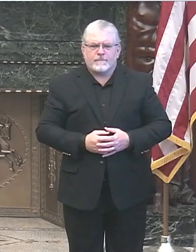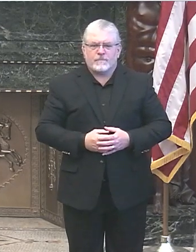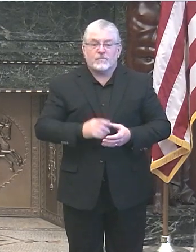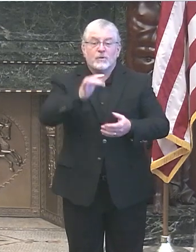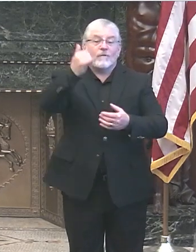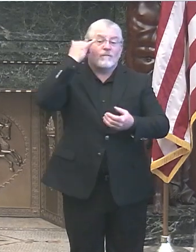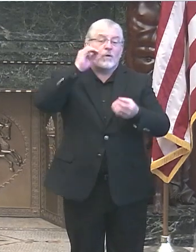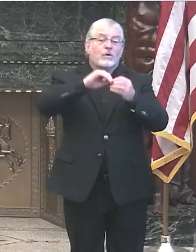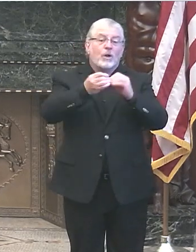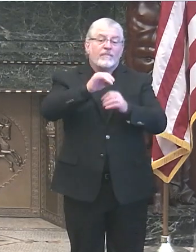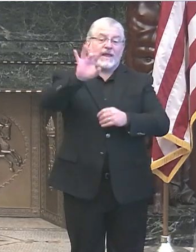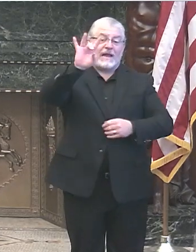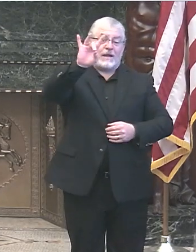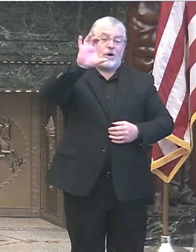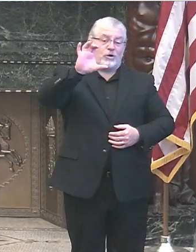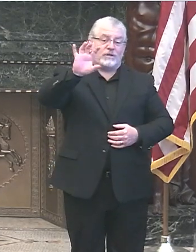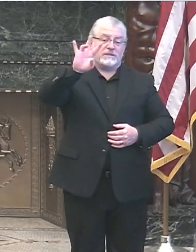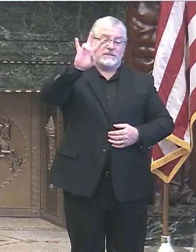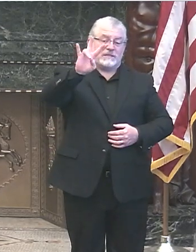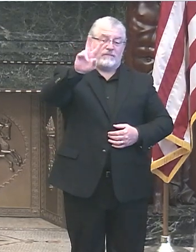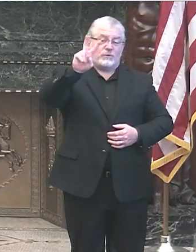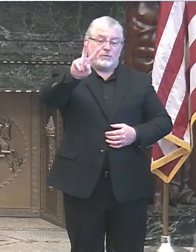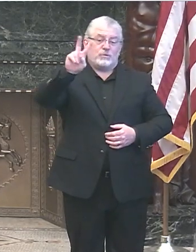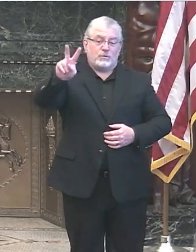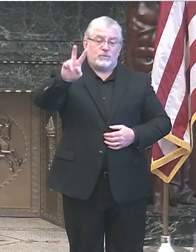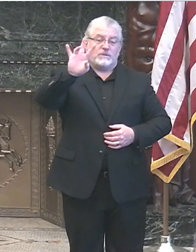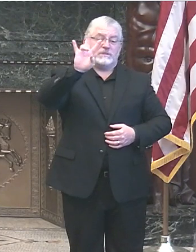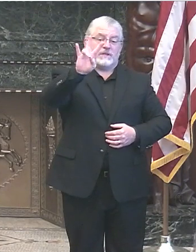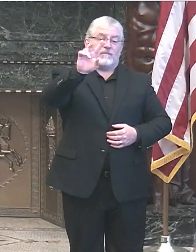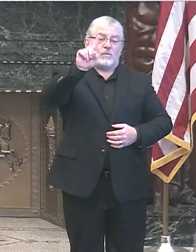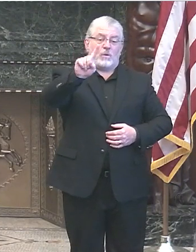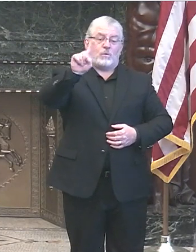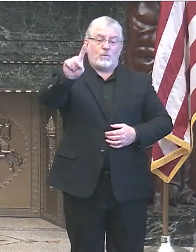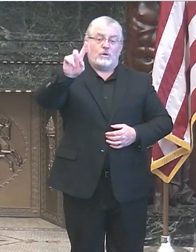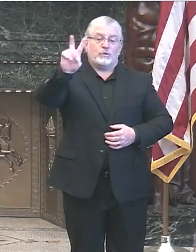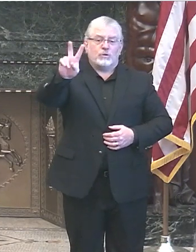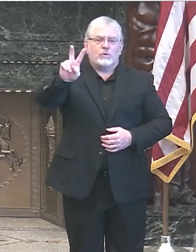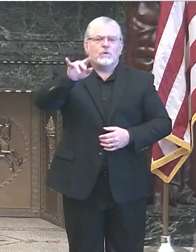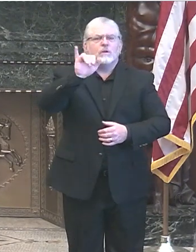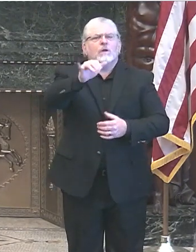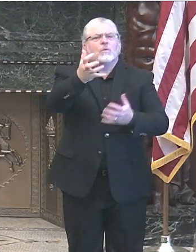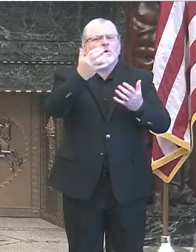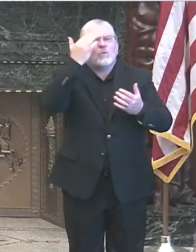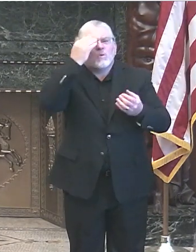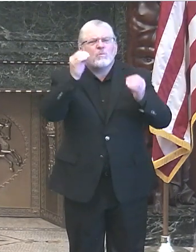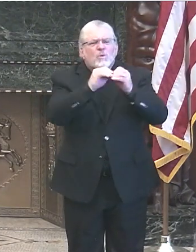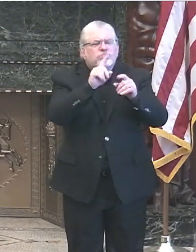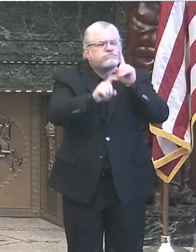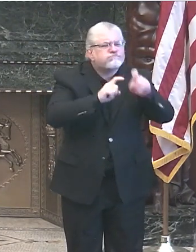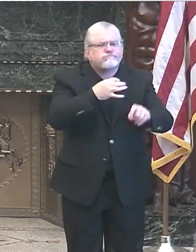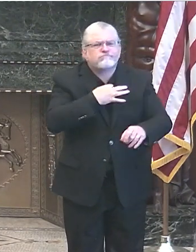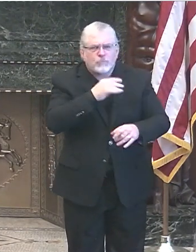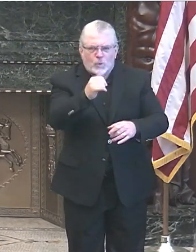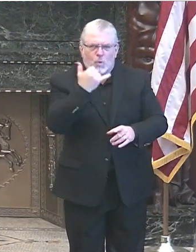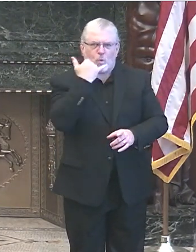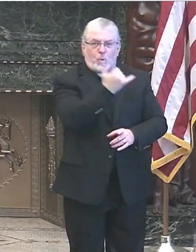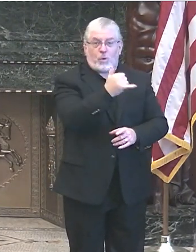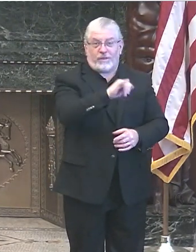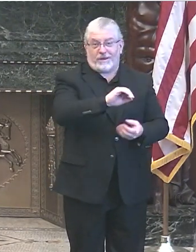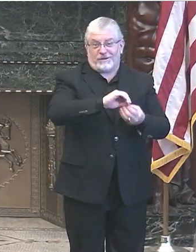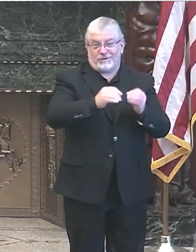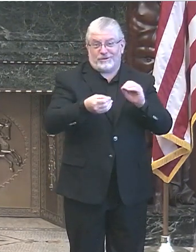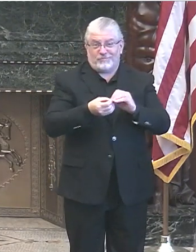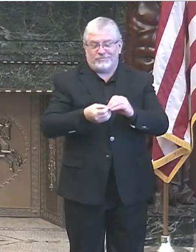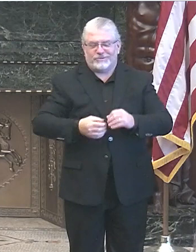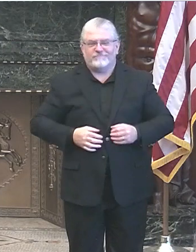Thank you, Dr. Farley. All right, I believe we have the mayor by audio at this point. So Mayor, I'm going to unmute you. Can